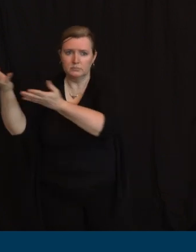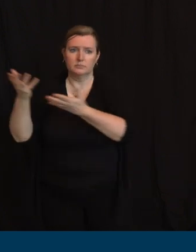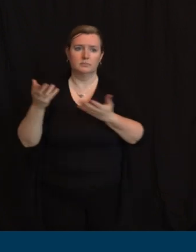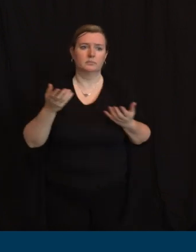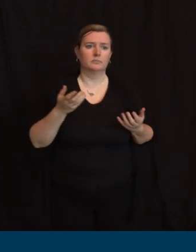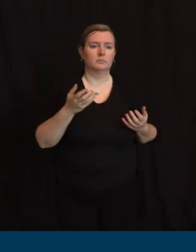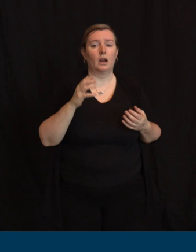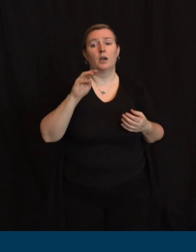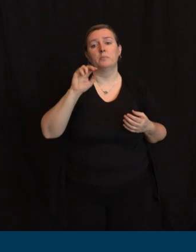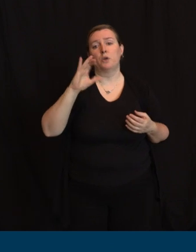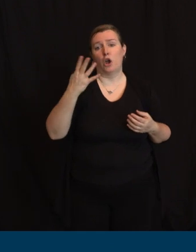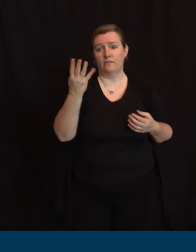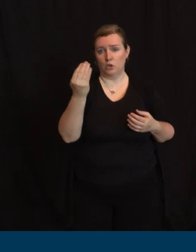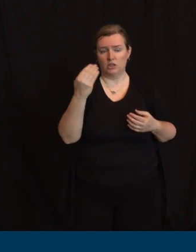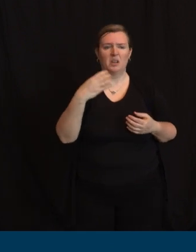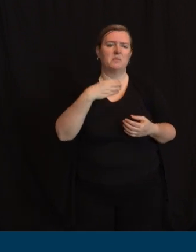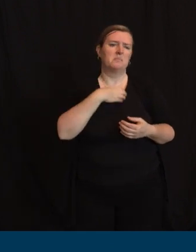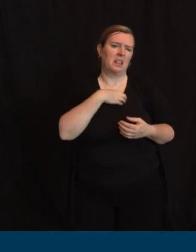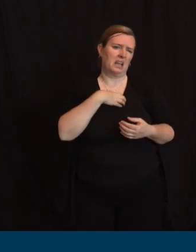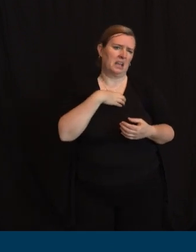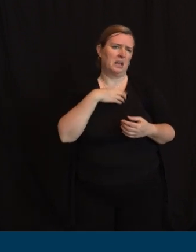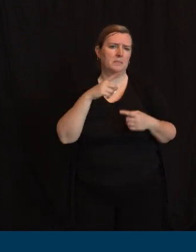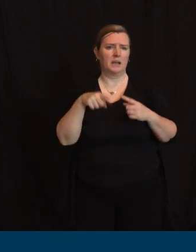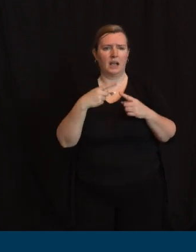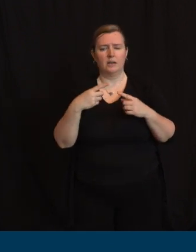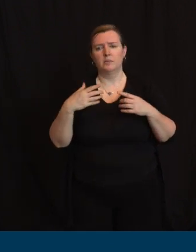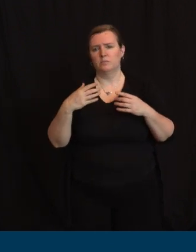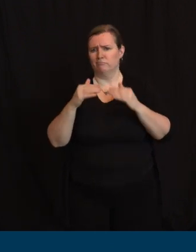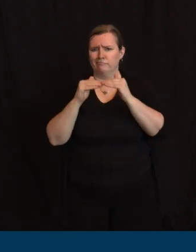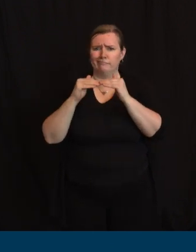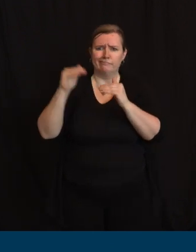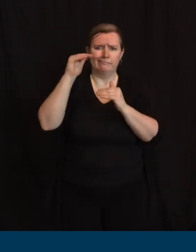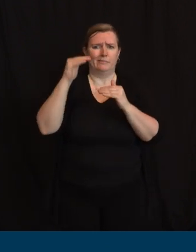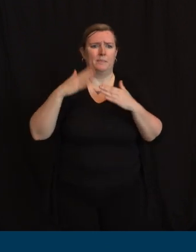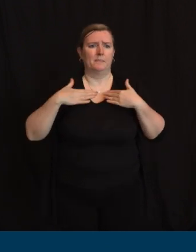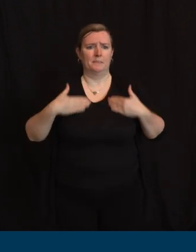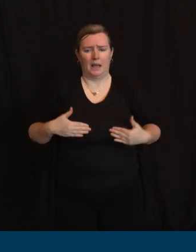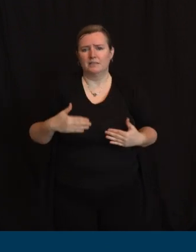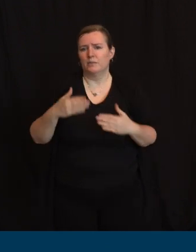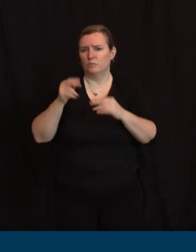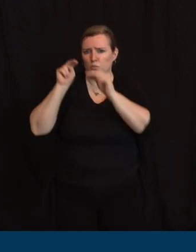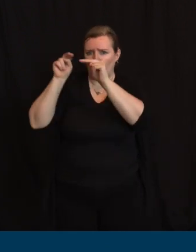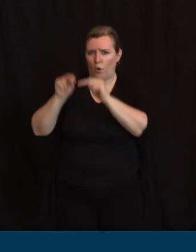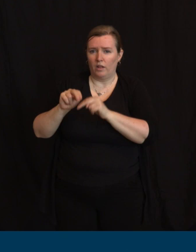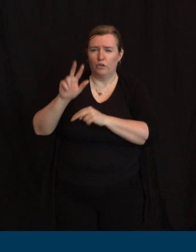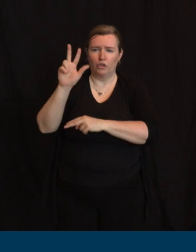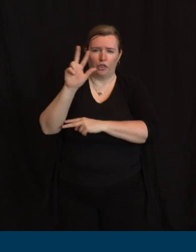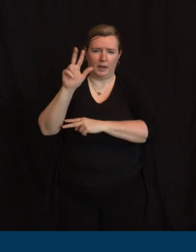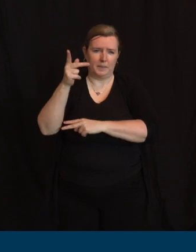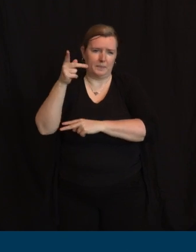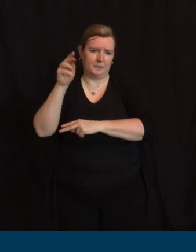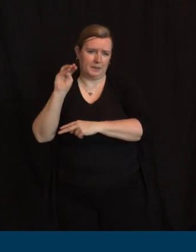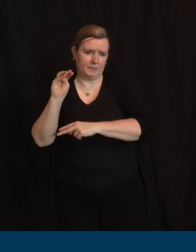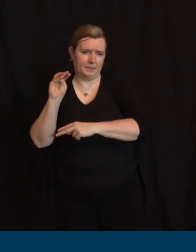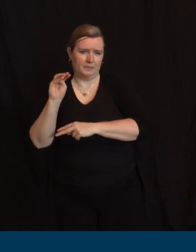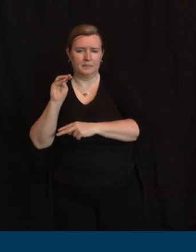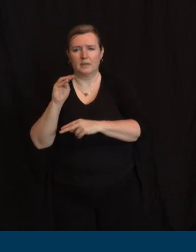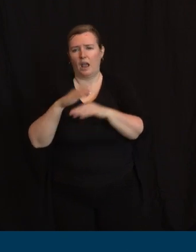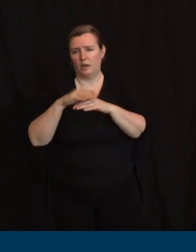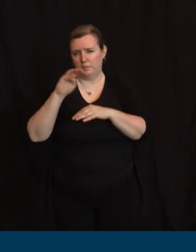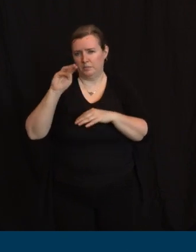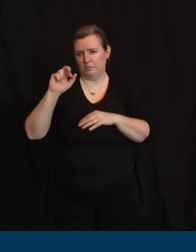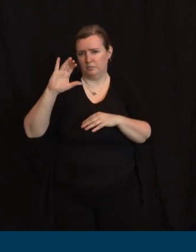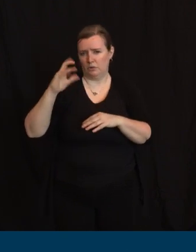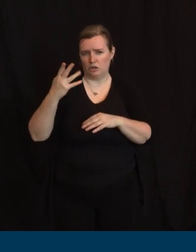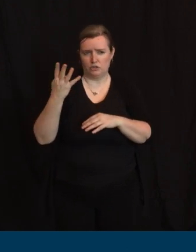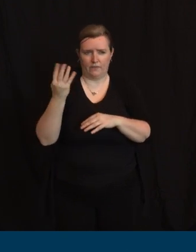bodies were being stored. At 3 p.m. on the 14th, the local health department surveyed the facility and reported that